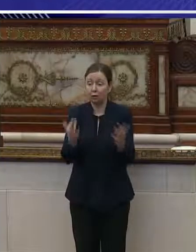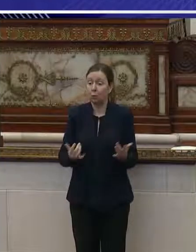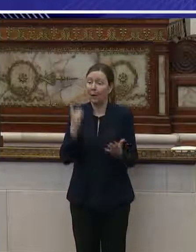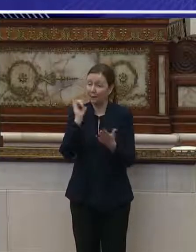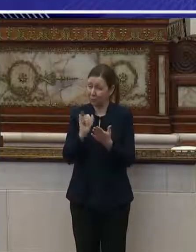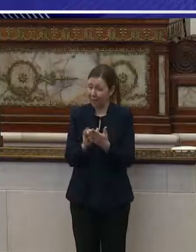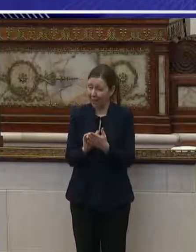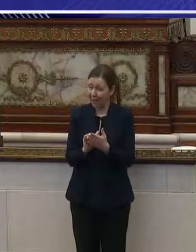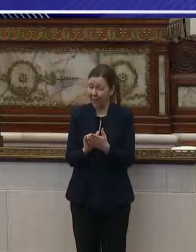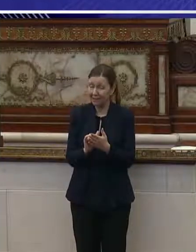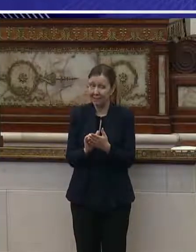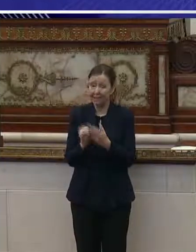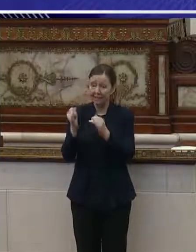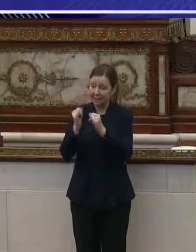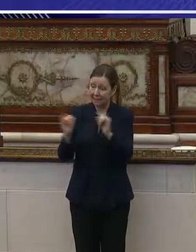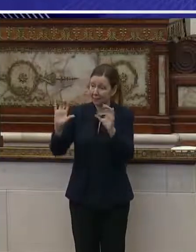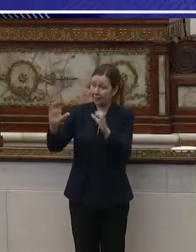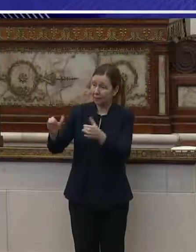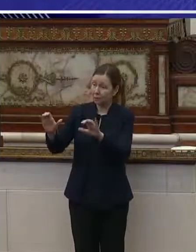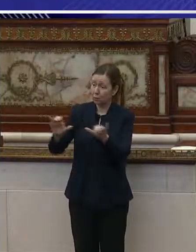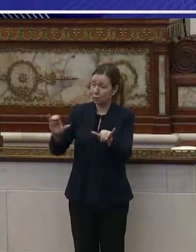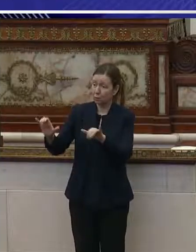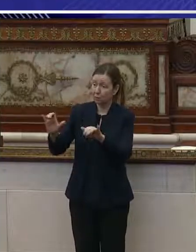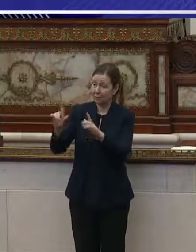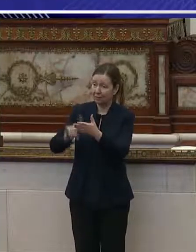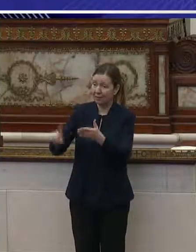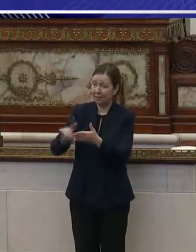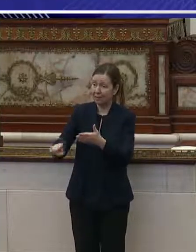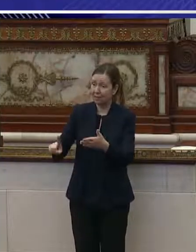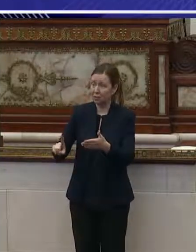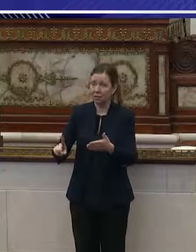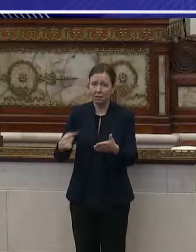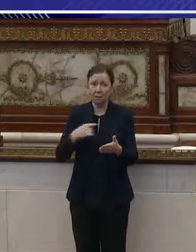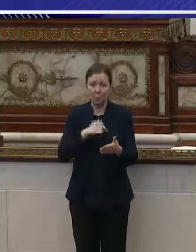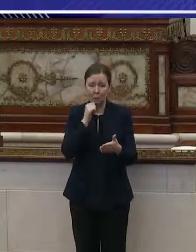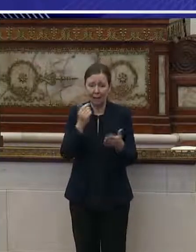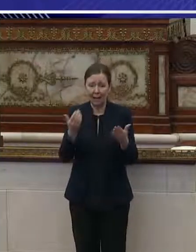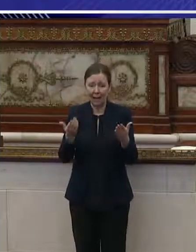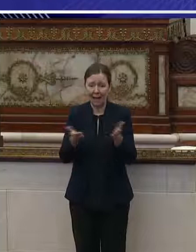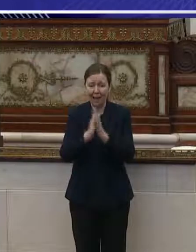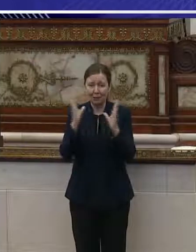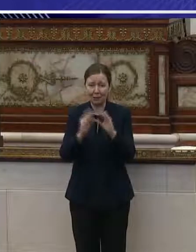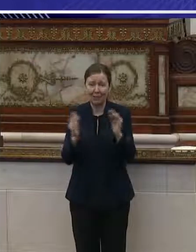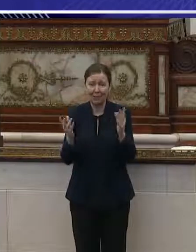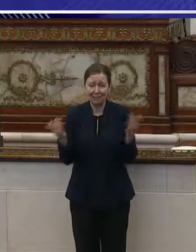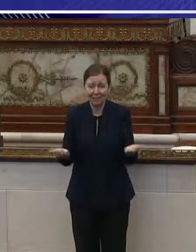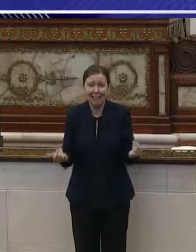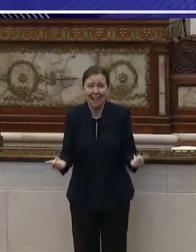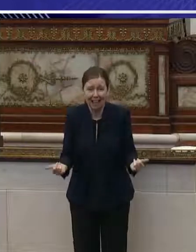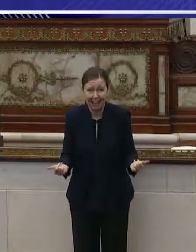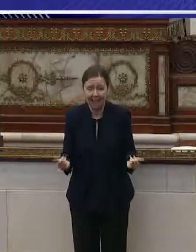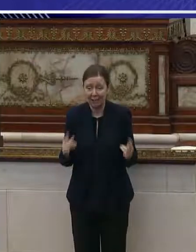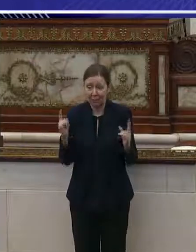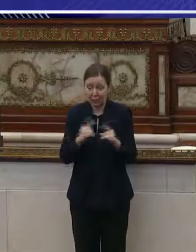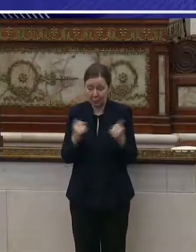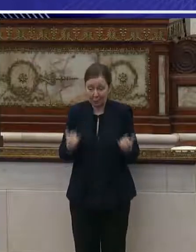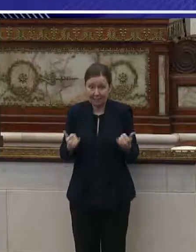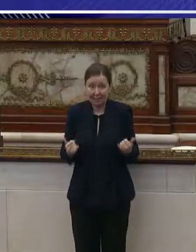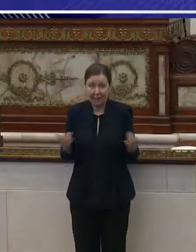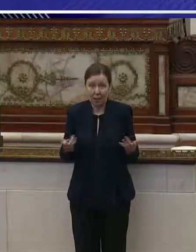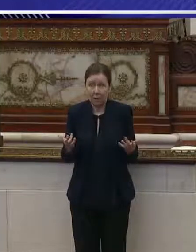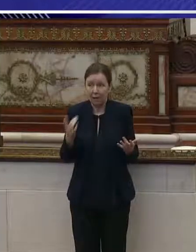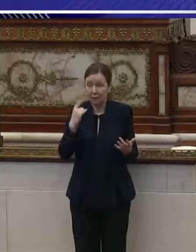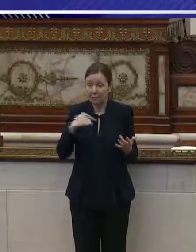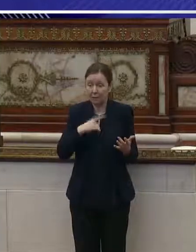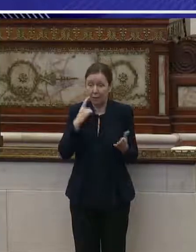for that independent body to do an investigation, we wouldn't have called for a hearing today. The point of a hearing today is